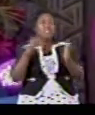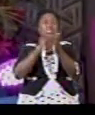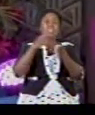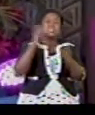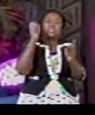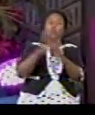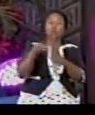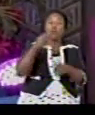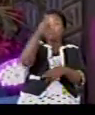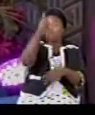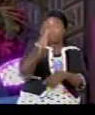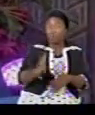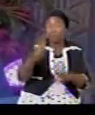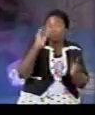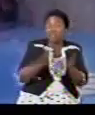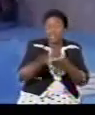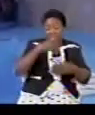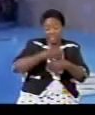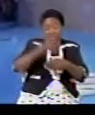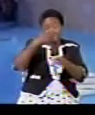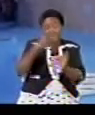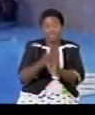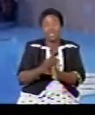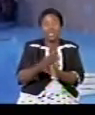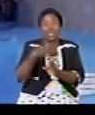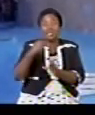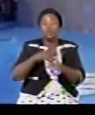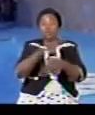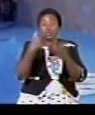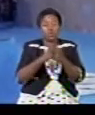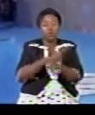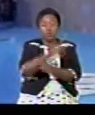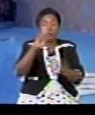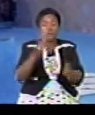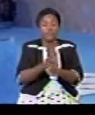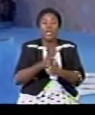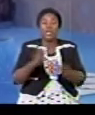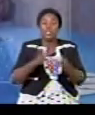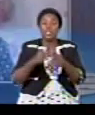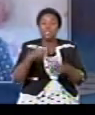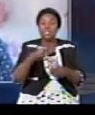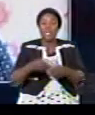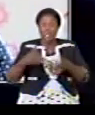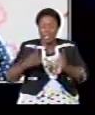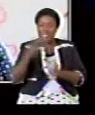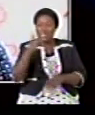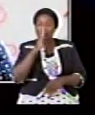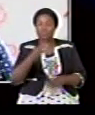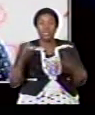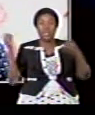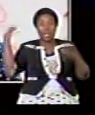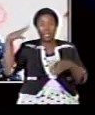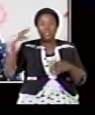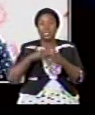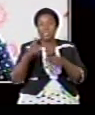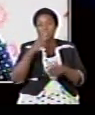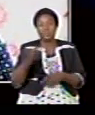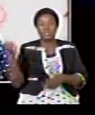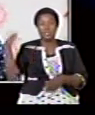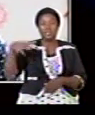of God that created the whole universe. He said, let there be light, and there was